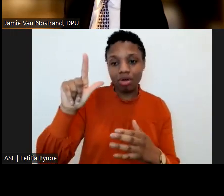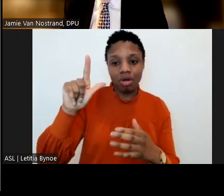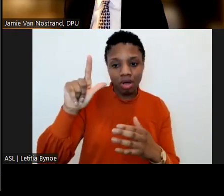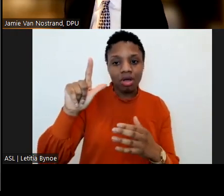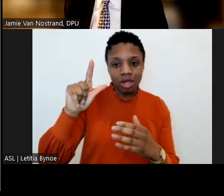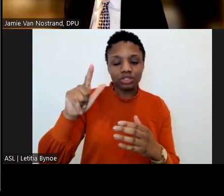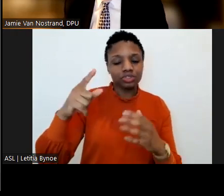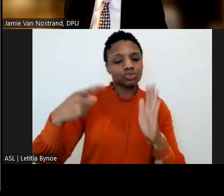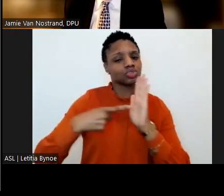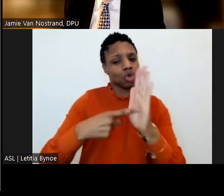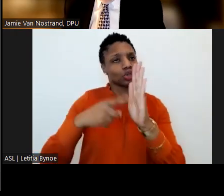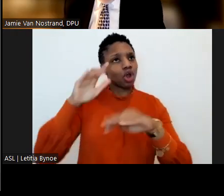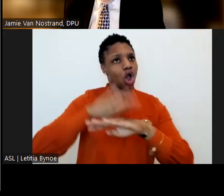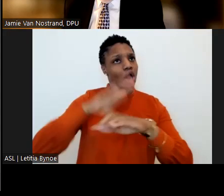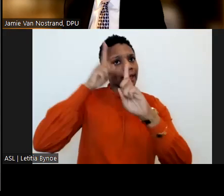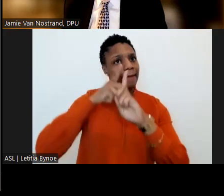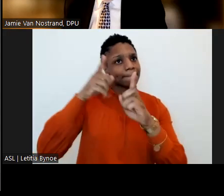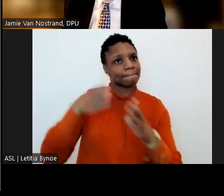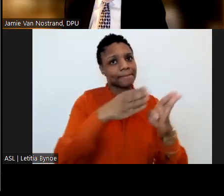on a path to achieve those